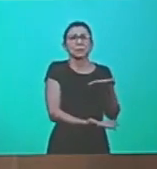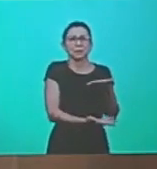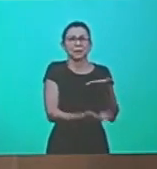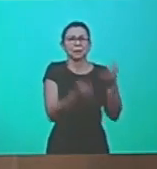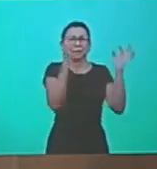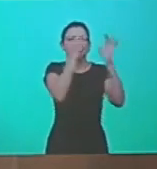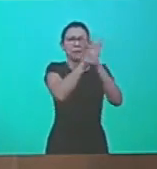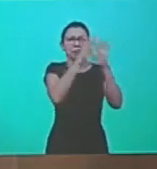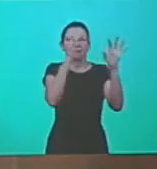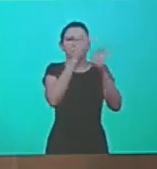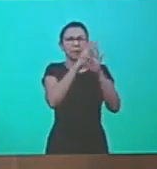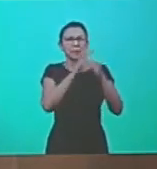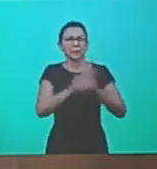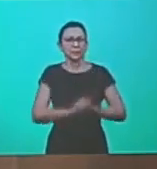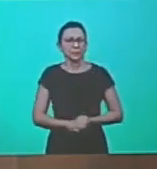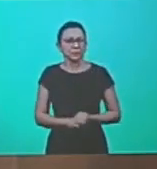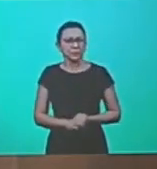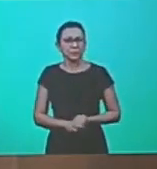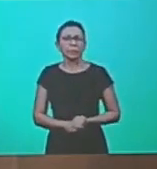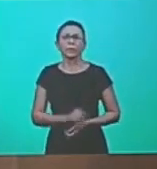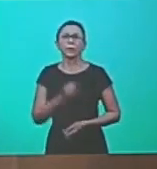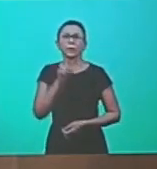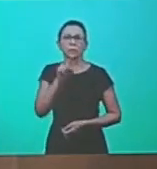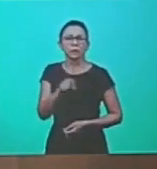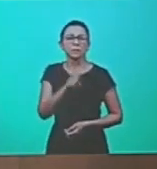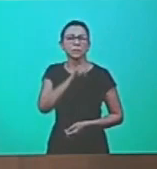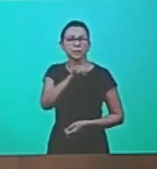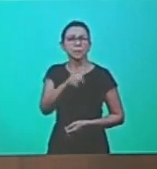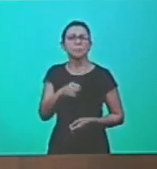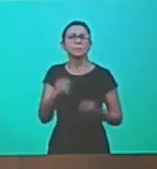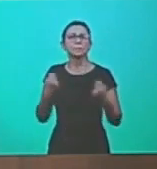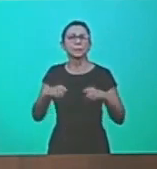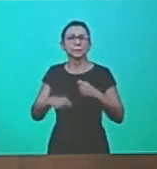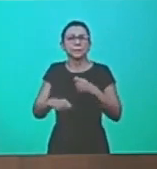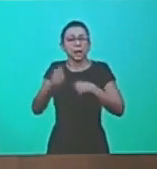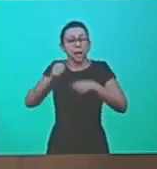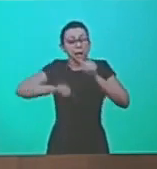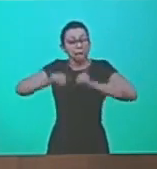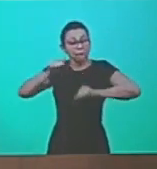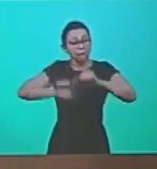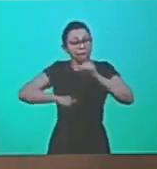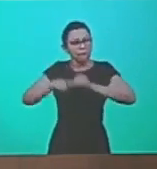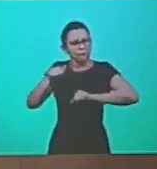couldn't because their lamps weren't lit and they couldn't recognize who they were.